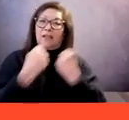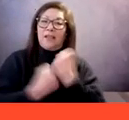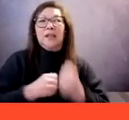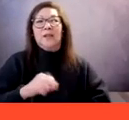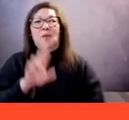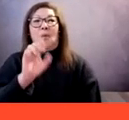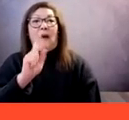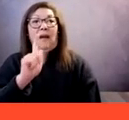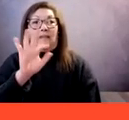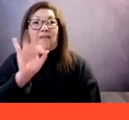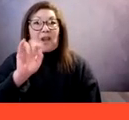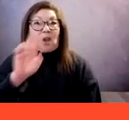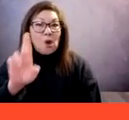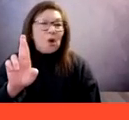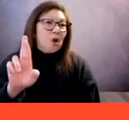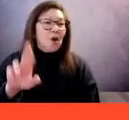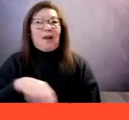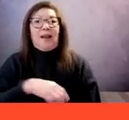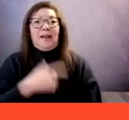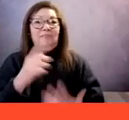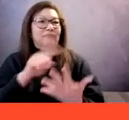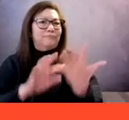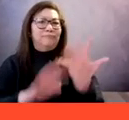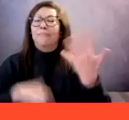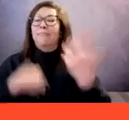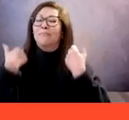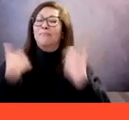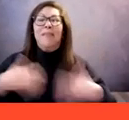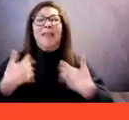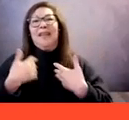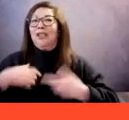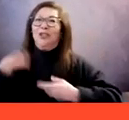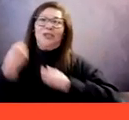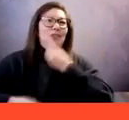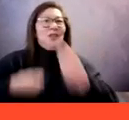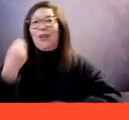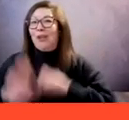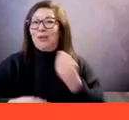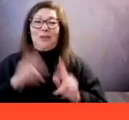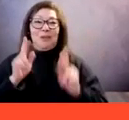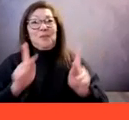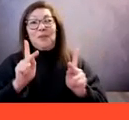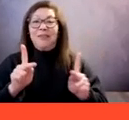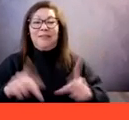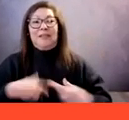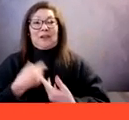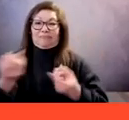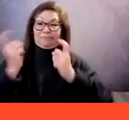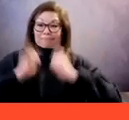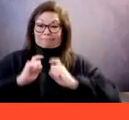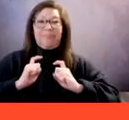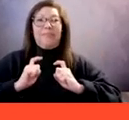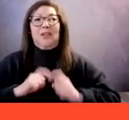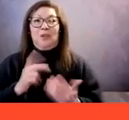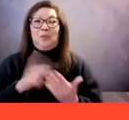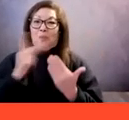Foundation, Tiger Foundation, and so many generous individuals for making all of our programs possible. And of course, I'd